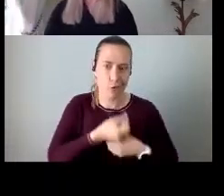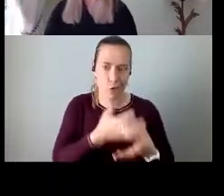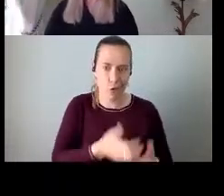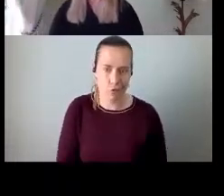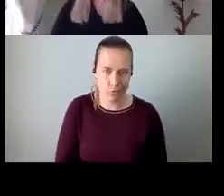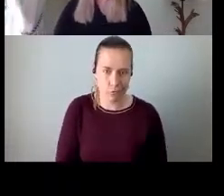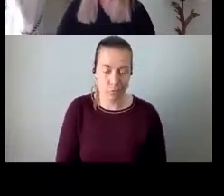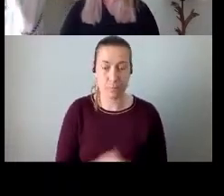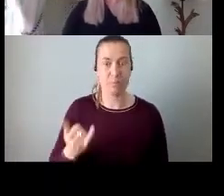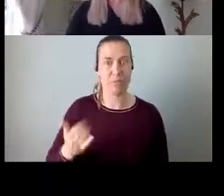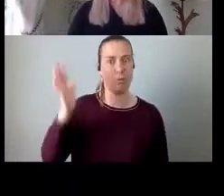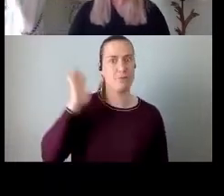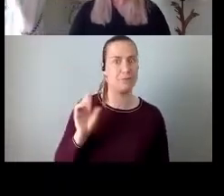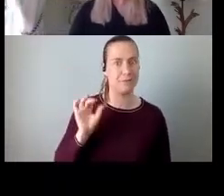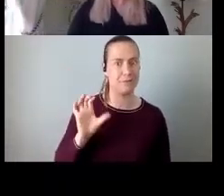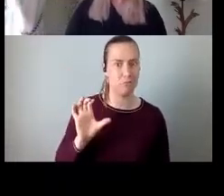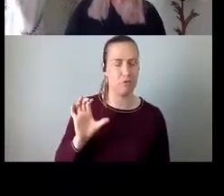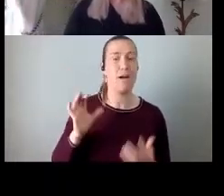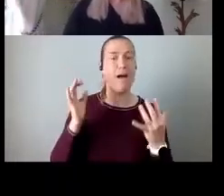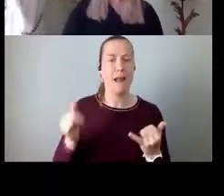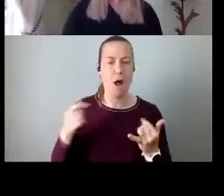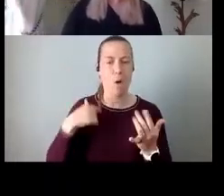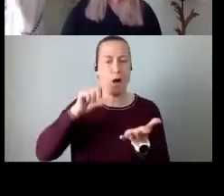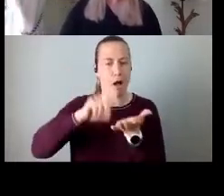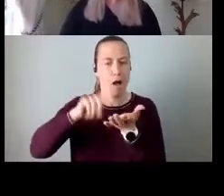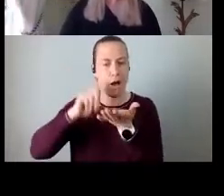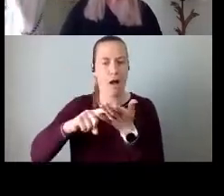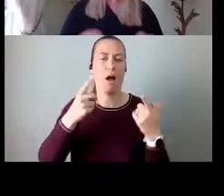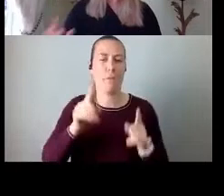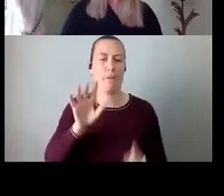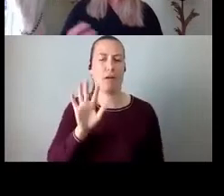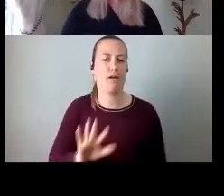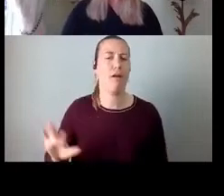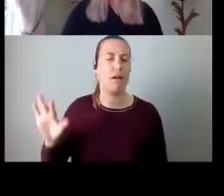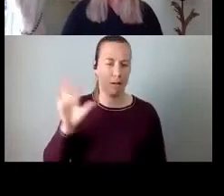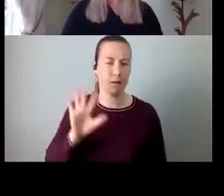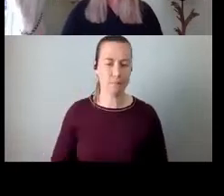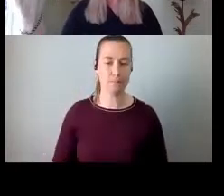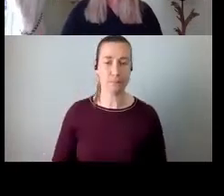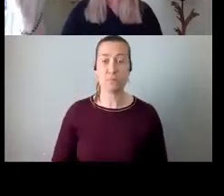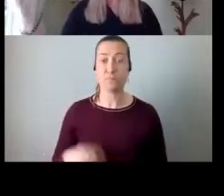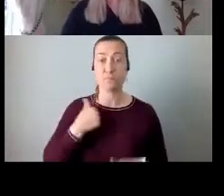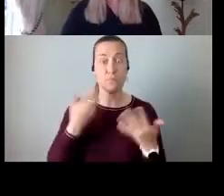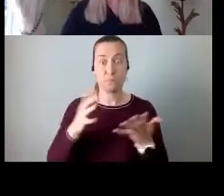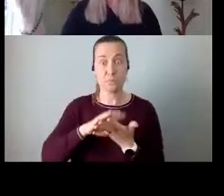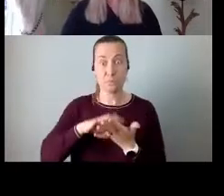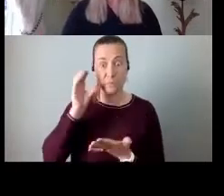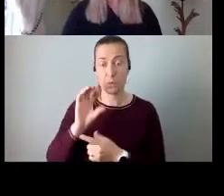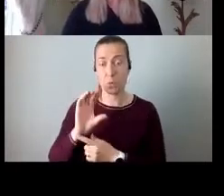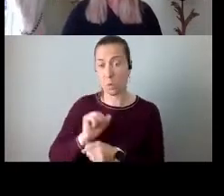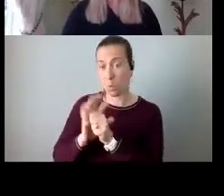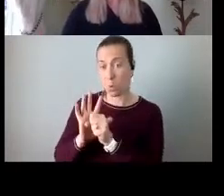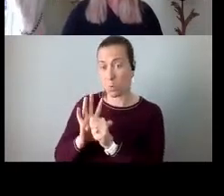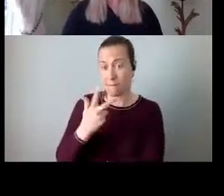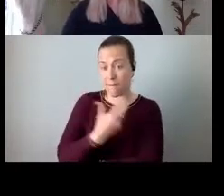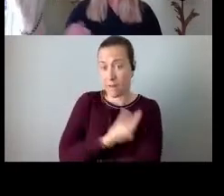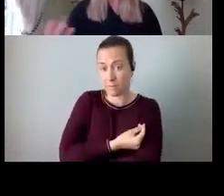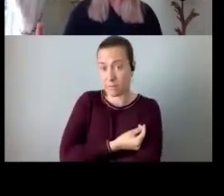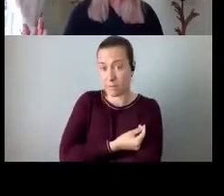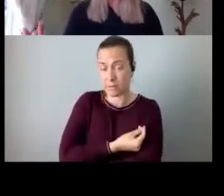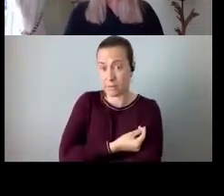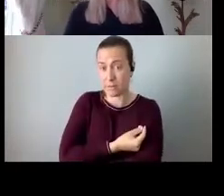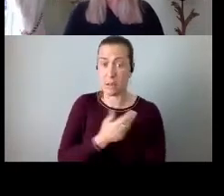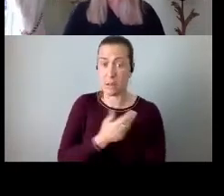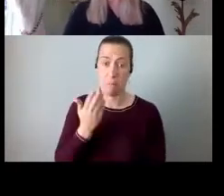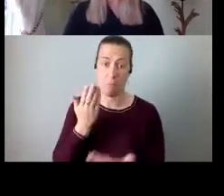know, widespread. And what has happened is we've learned that the COVID vaccine probably causes, and a